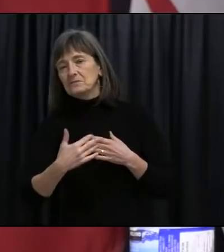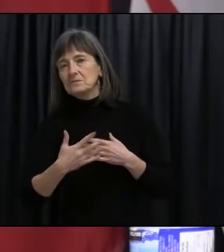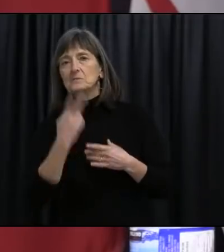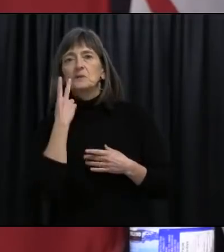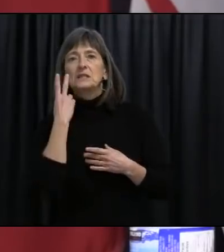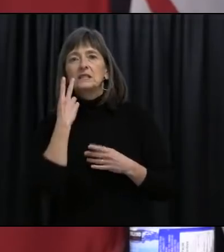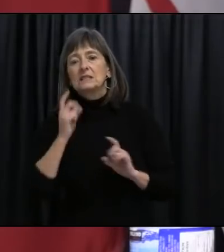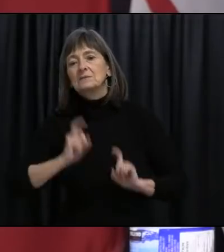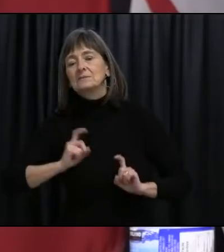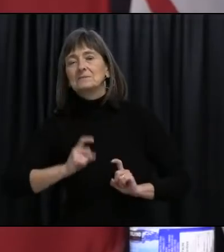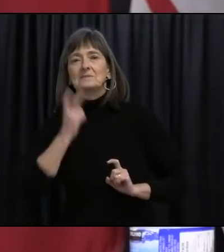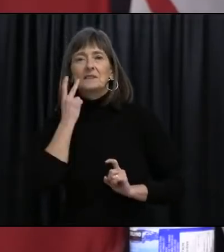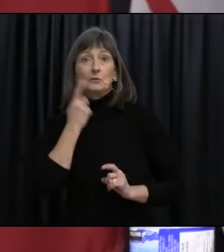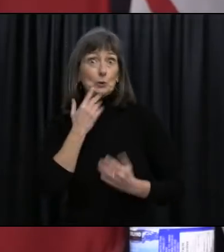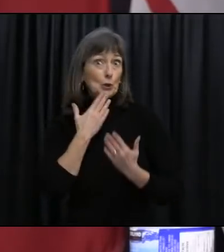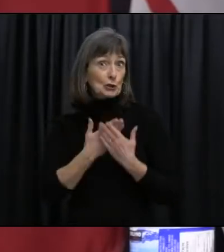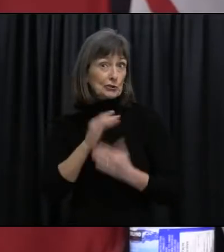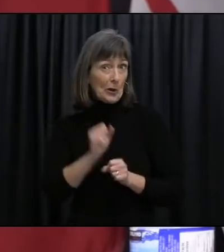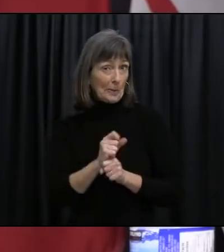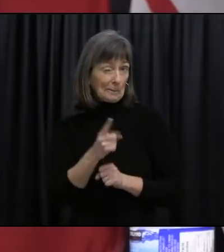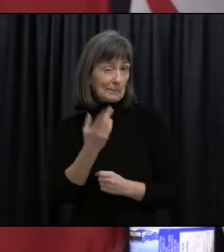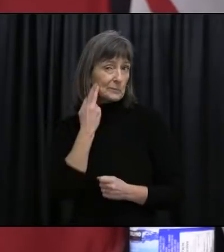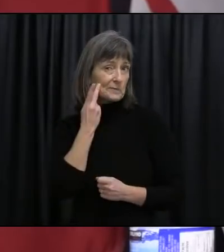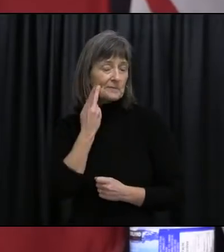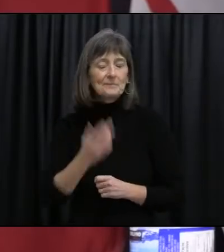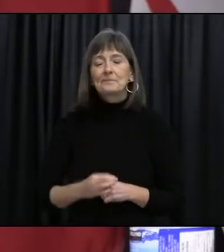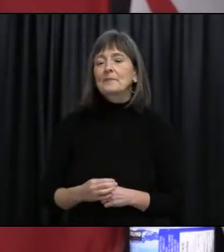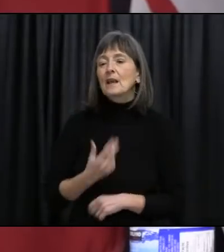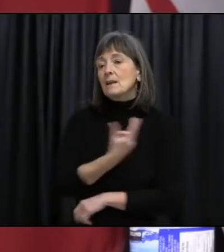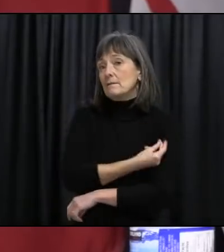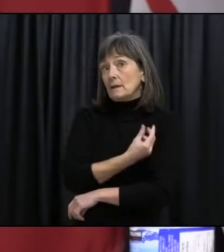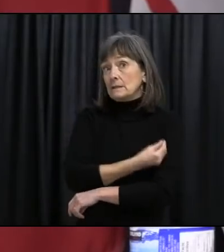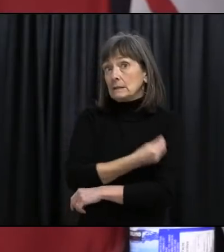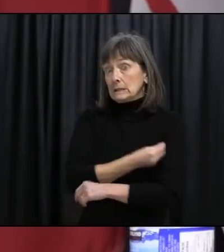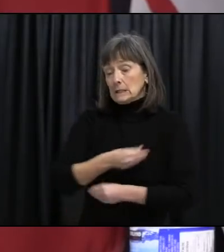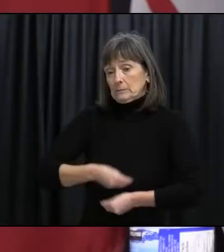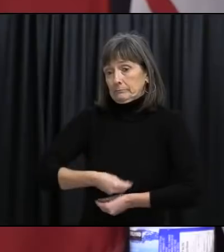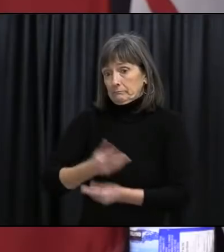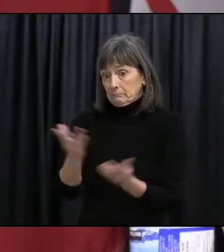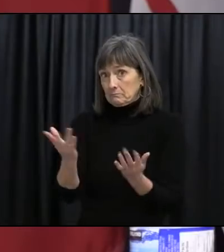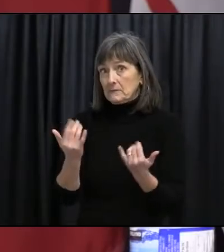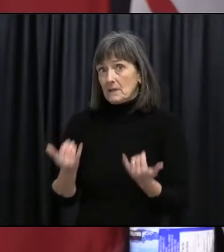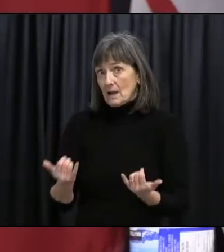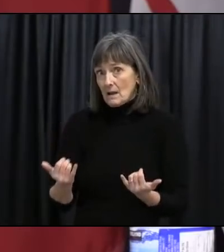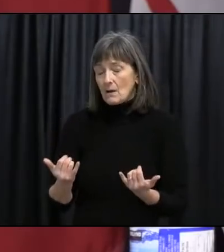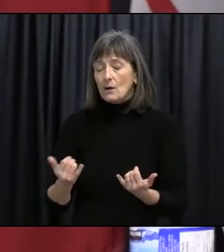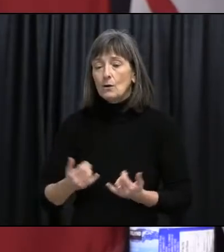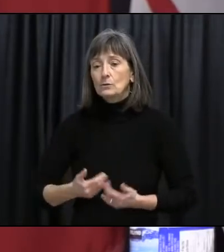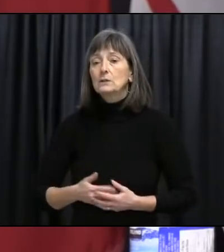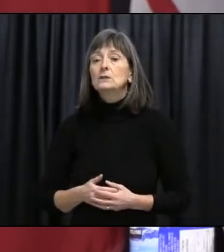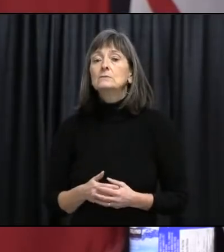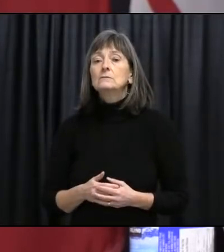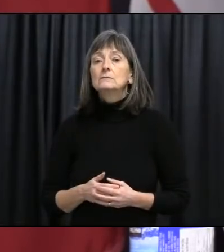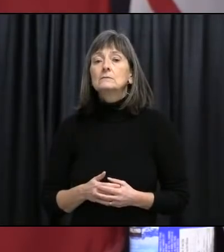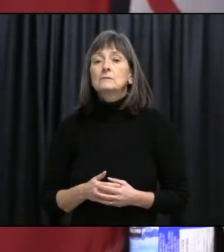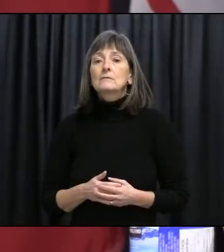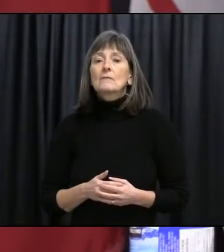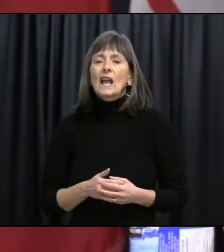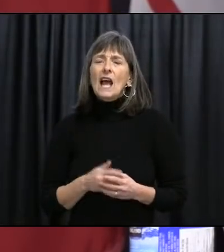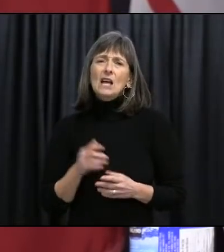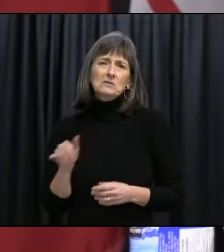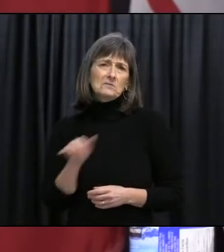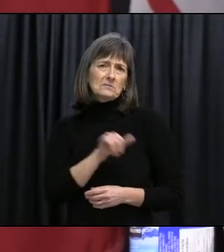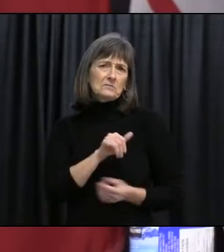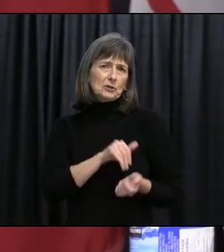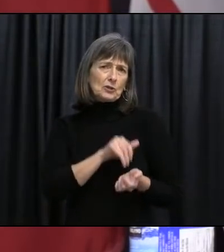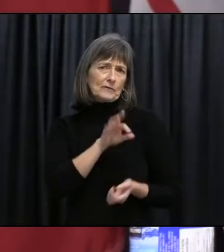vaccine is rolling out, and I think it would be only fair at the moment to point out a little bit of what Dr. Fitzgerald said,